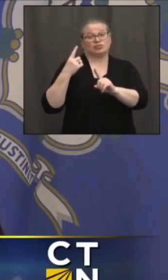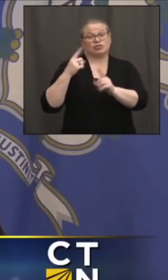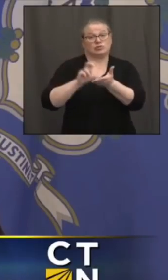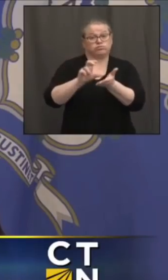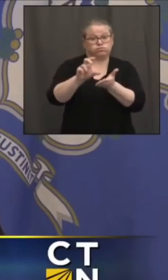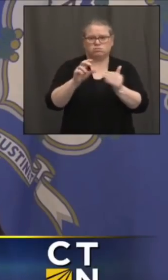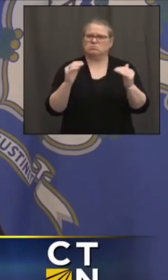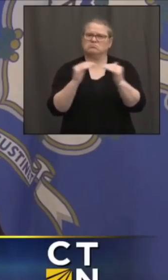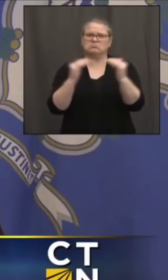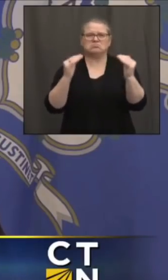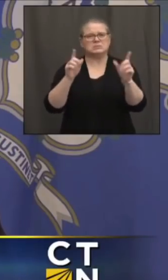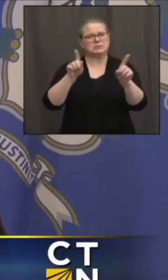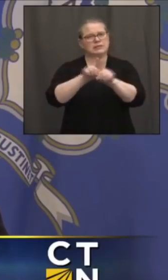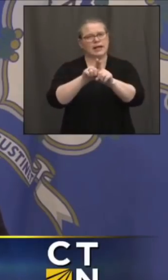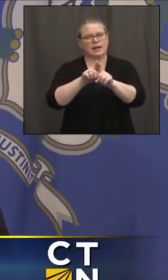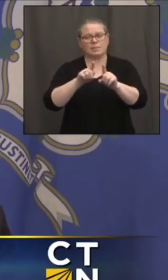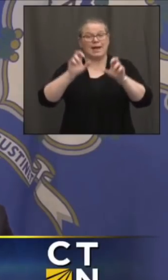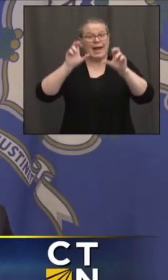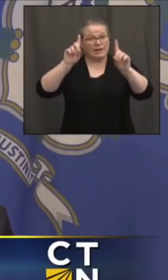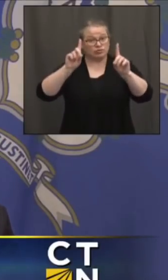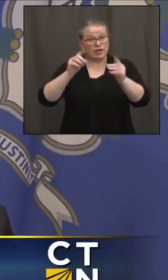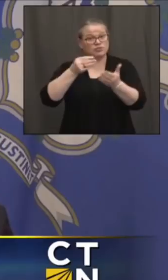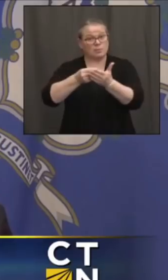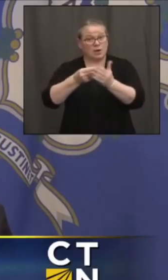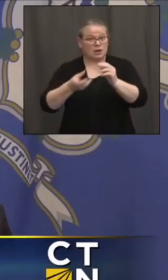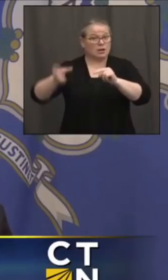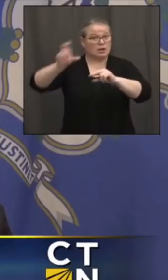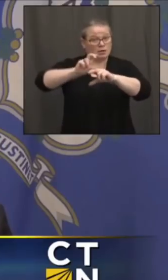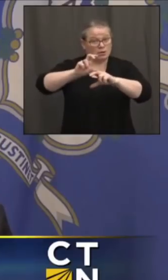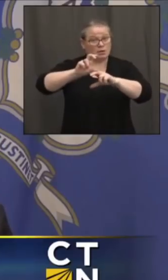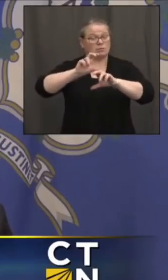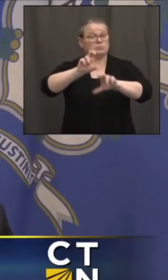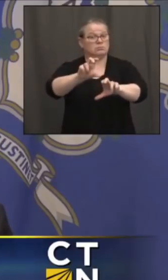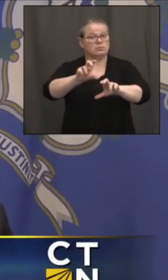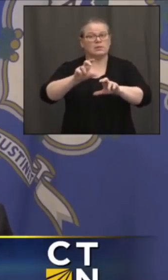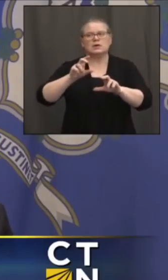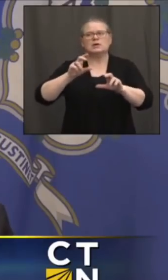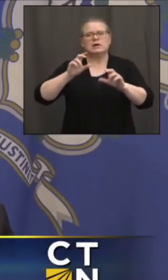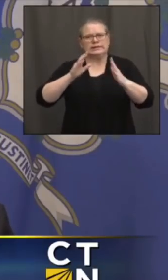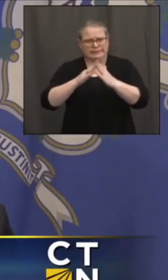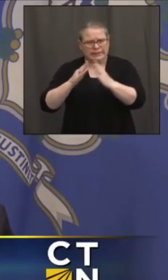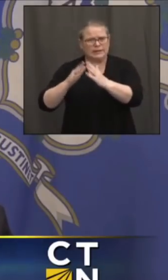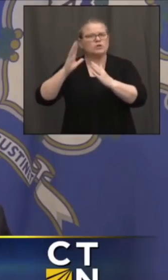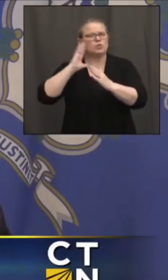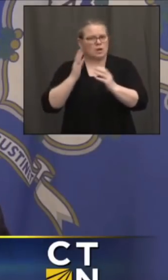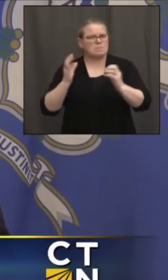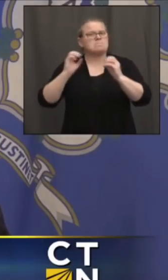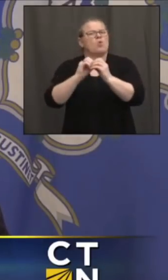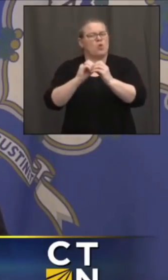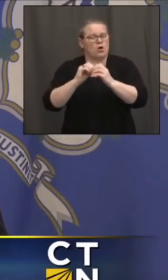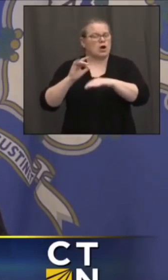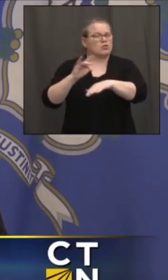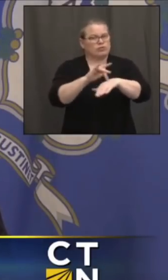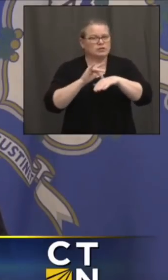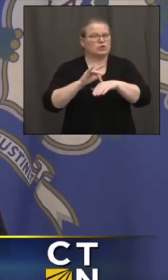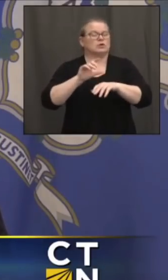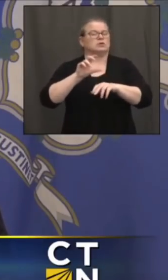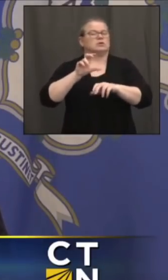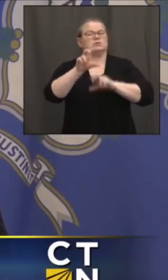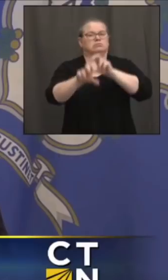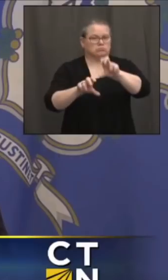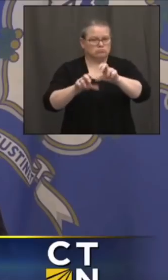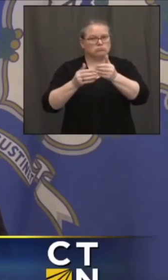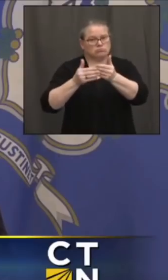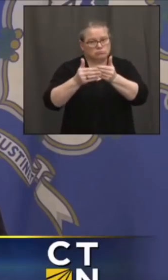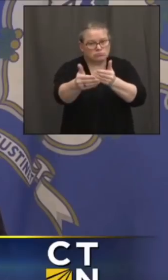especially for our cities, they're going to see significant amounts of additional resources going forward. I think you're seeing that we're making a